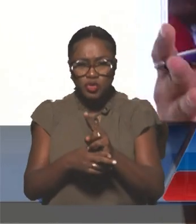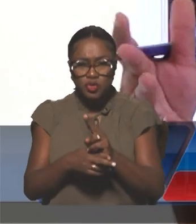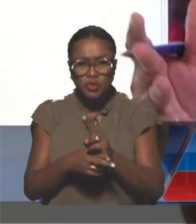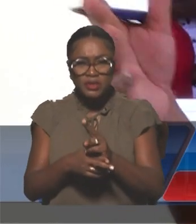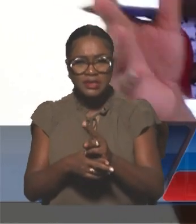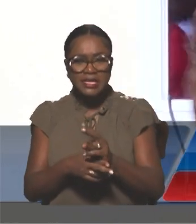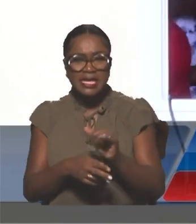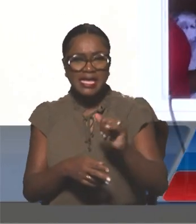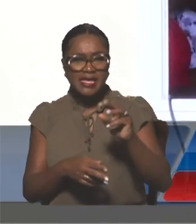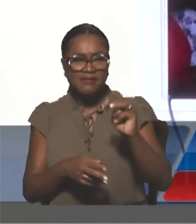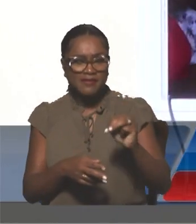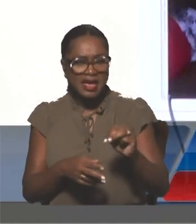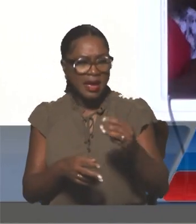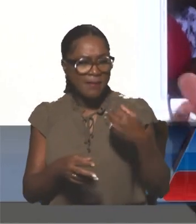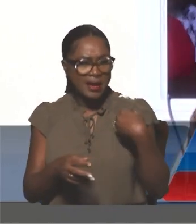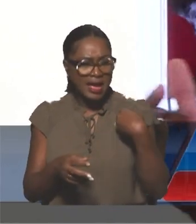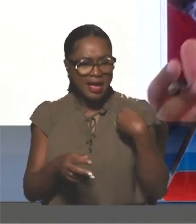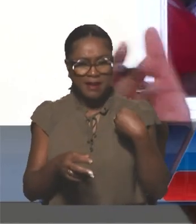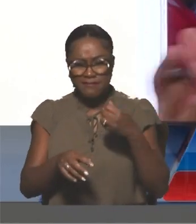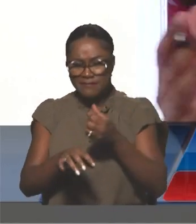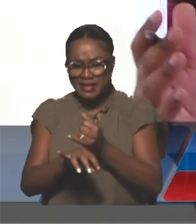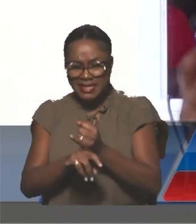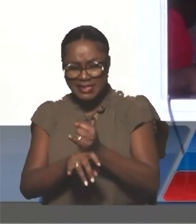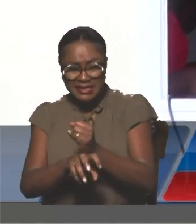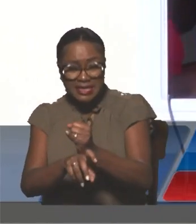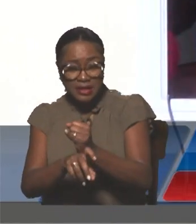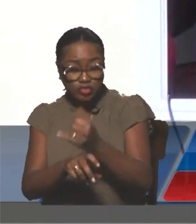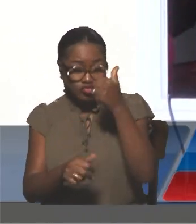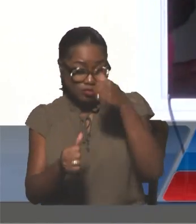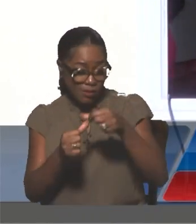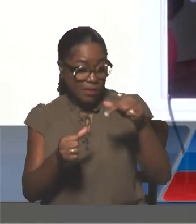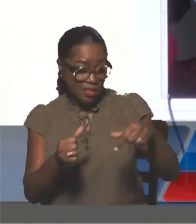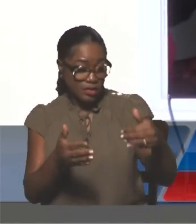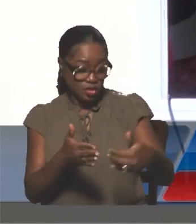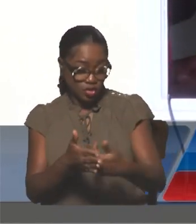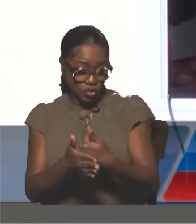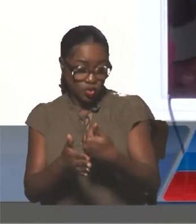these yams succumb to any pests and disease in the Caribbean. Remember, these are new varieties in the Caribbean.